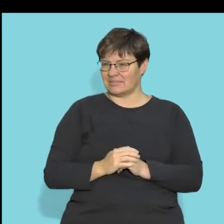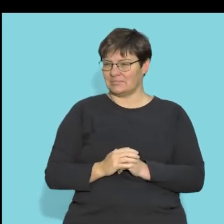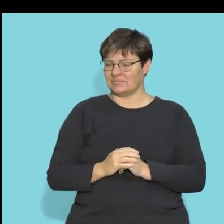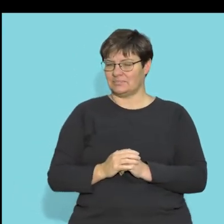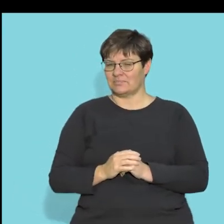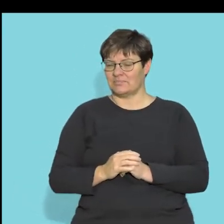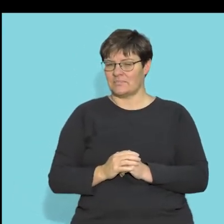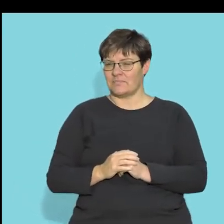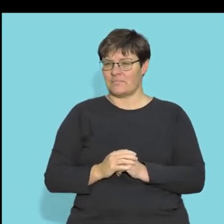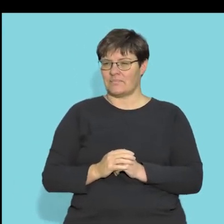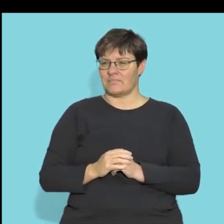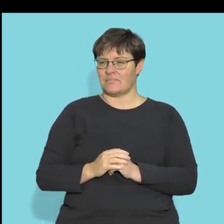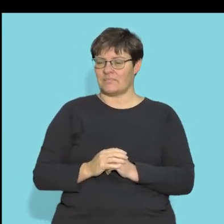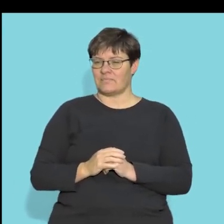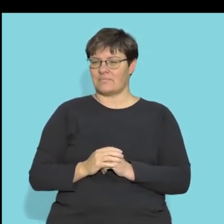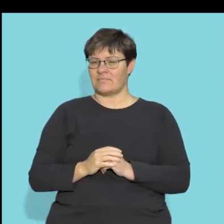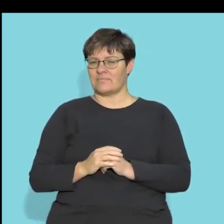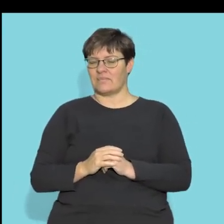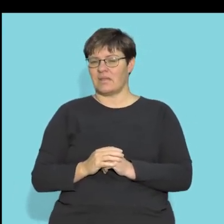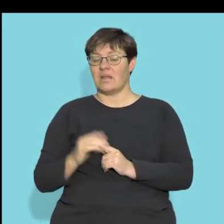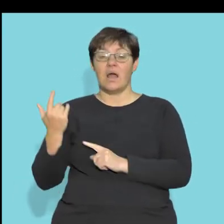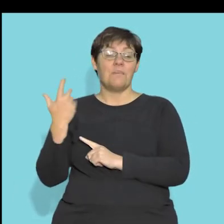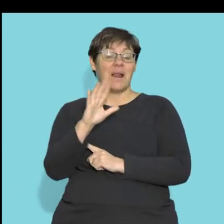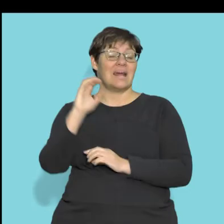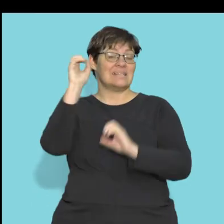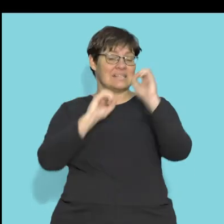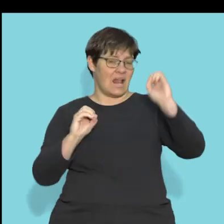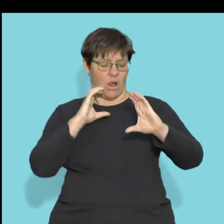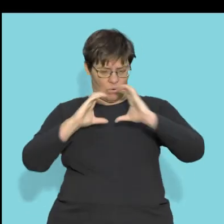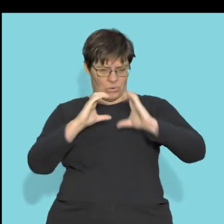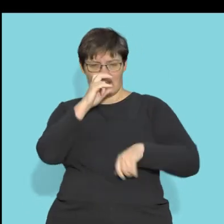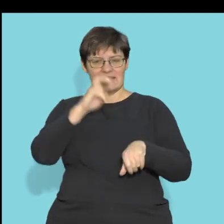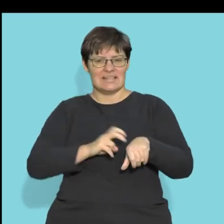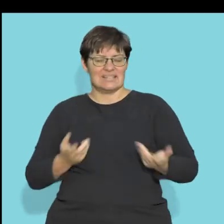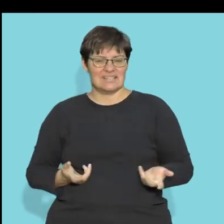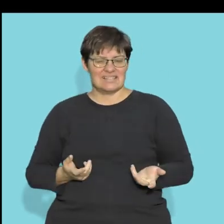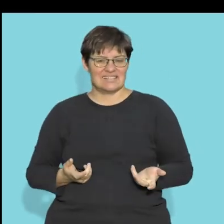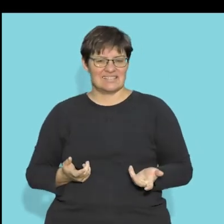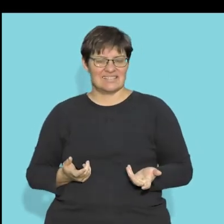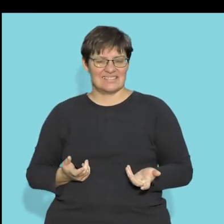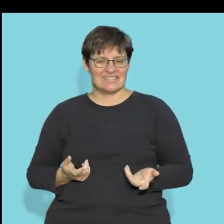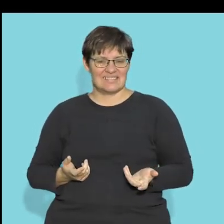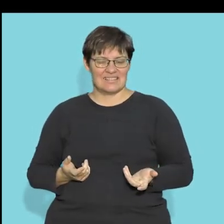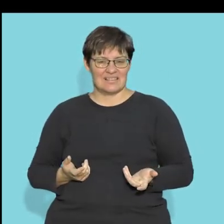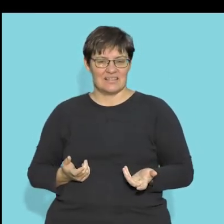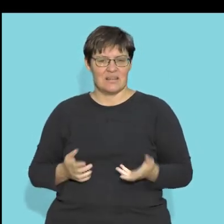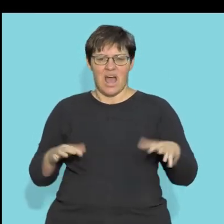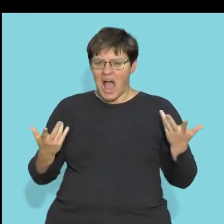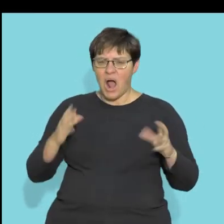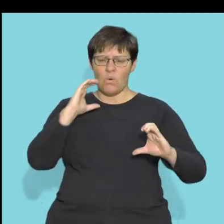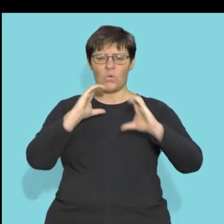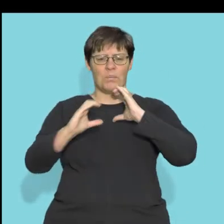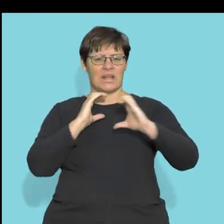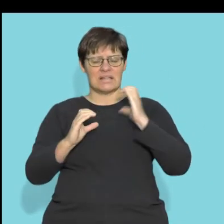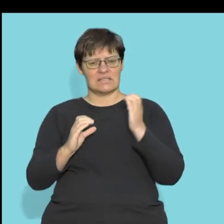there. Now, plant cells need to communicate. it would be very difficult to communicate